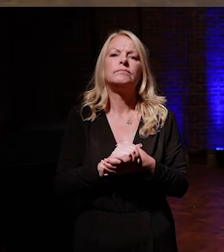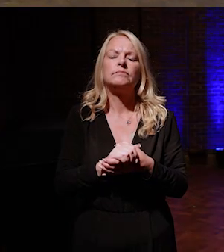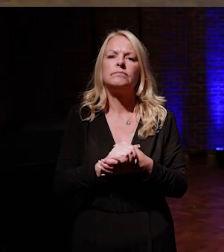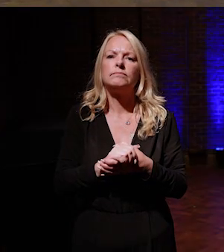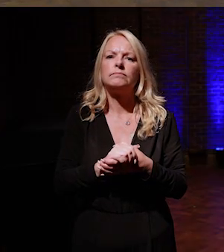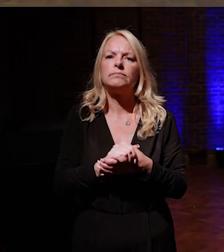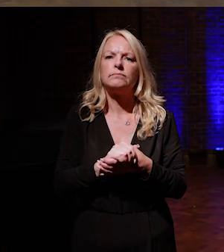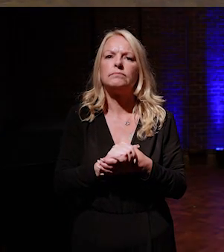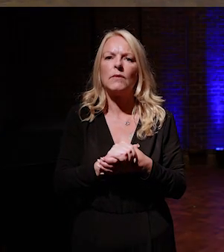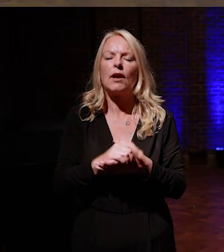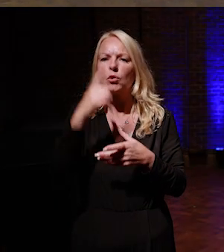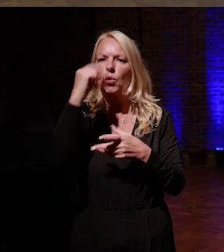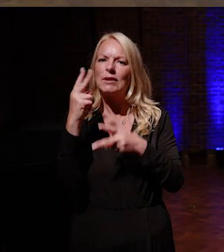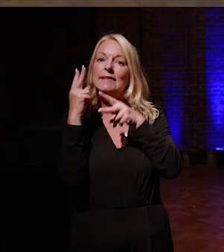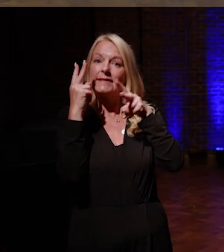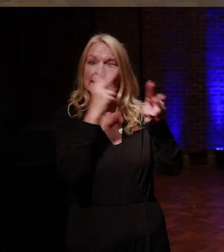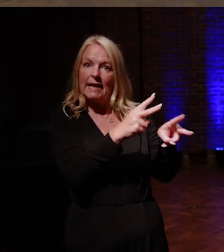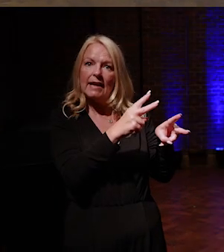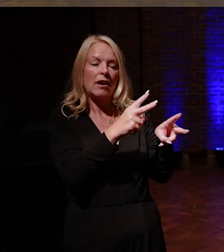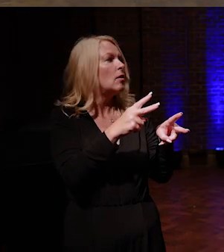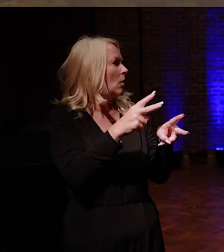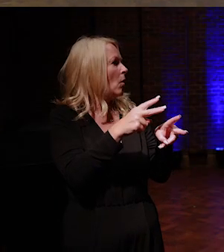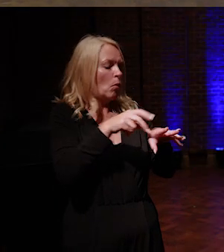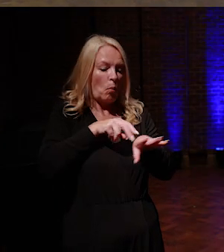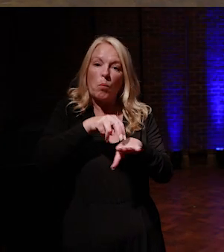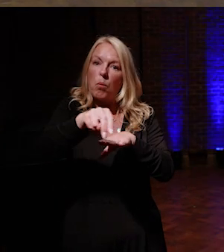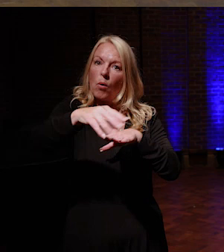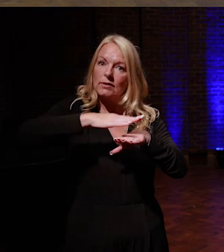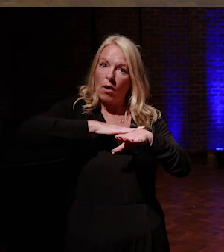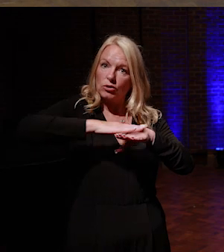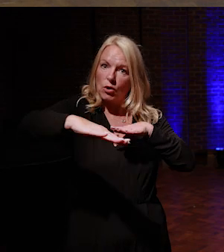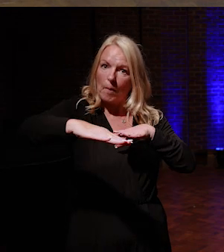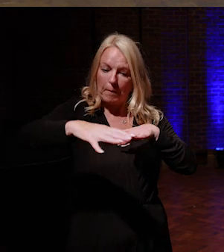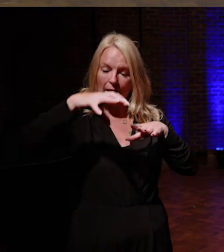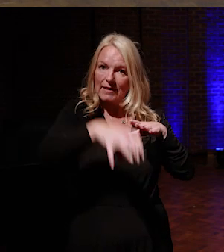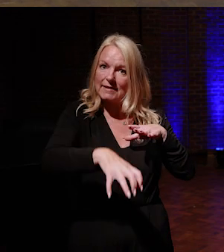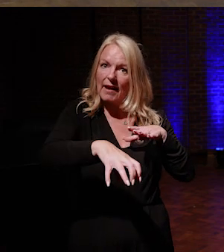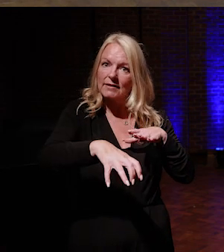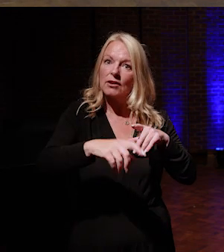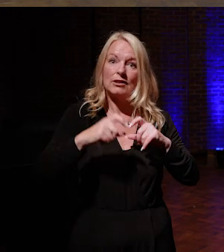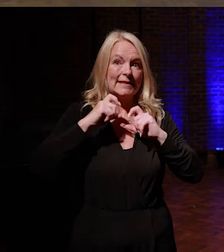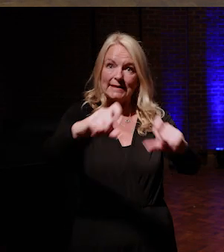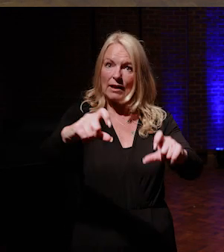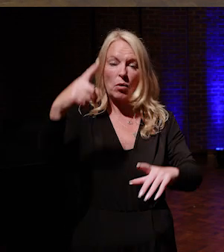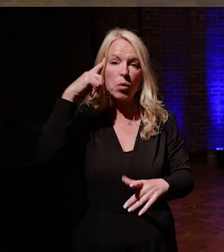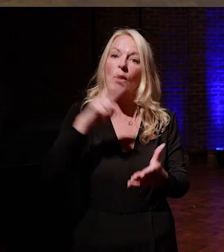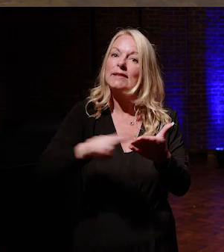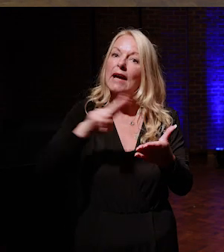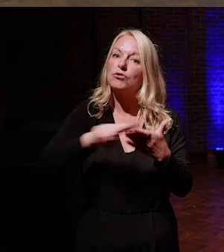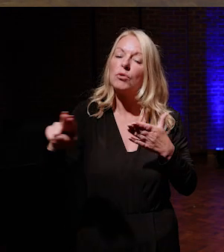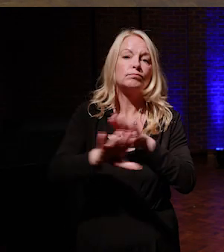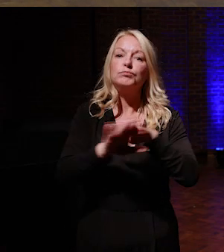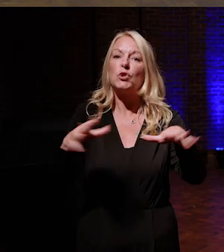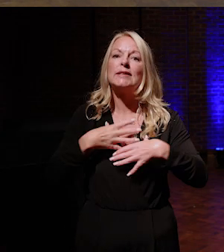And yeah, they could see that they had actually walked right on top of this site. And they still thought it was natural. But that's no